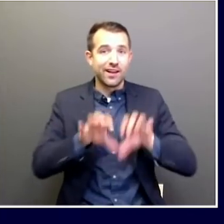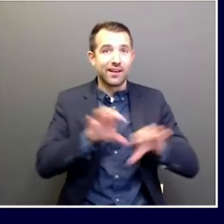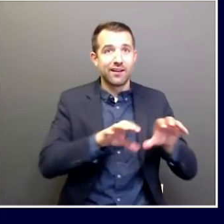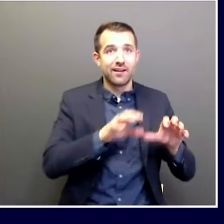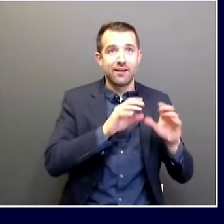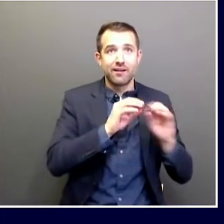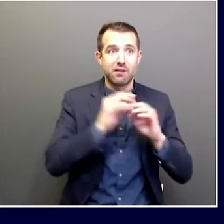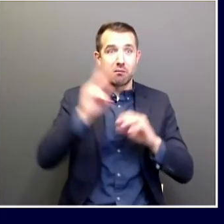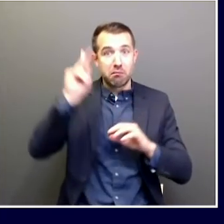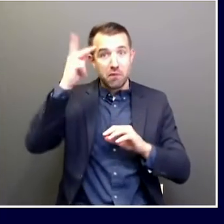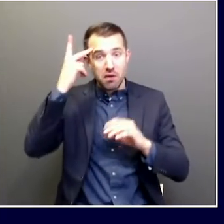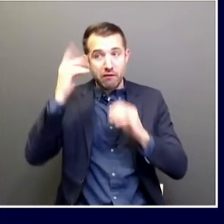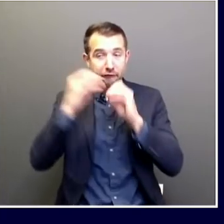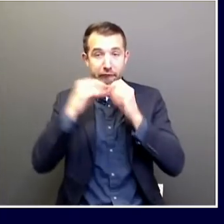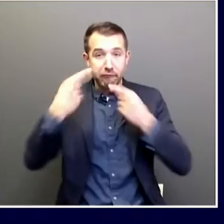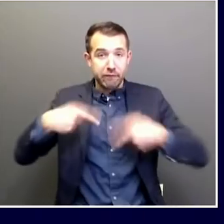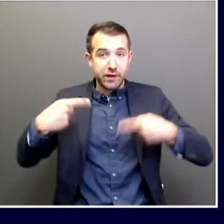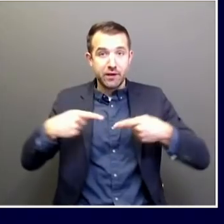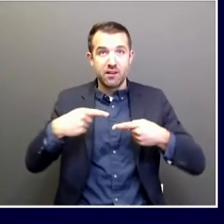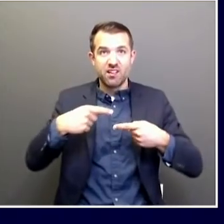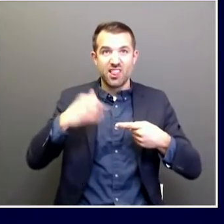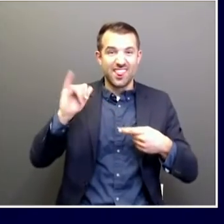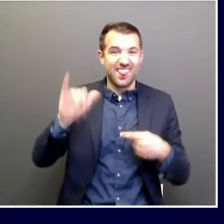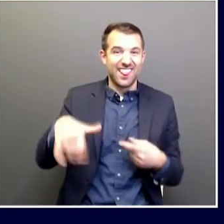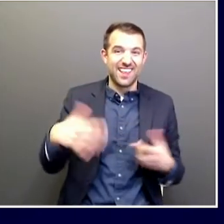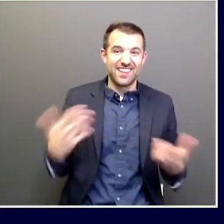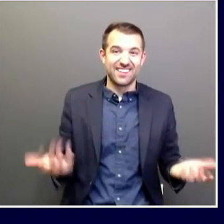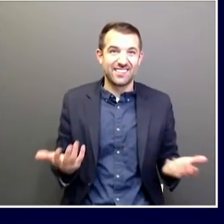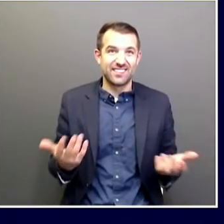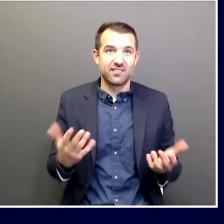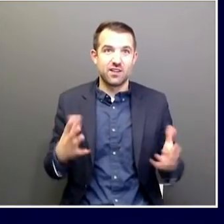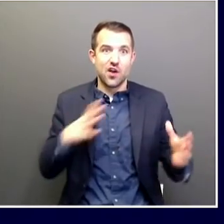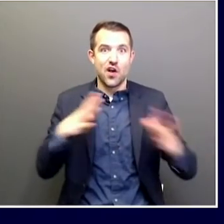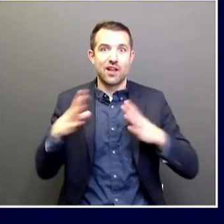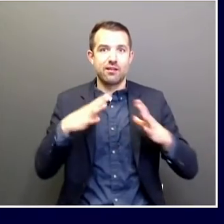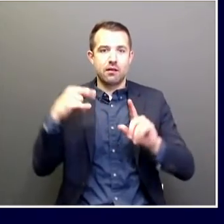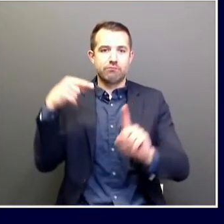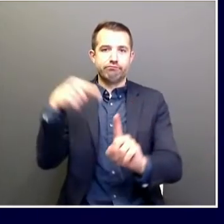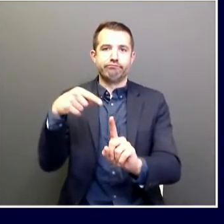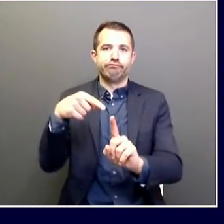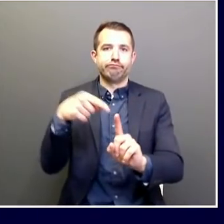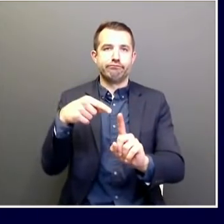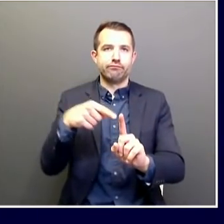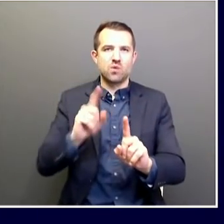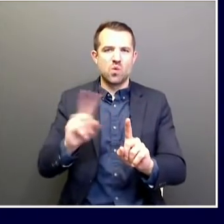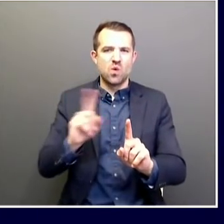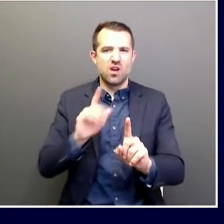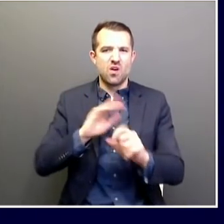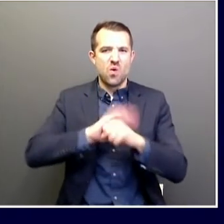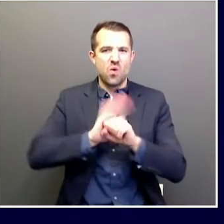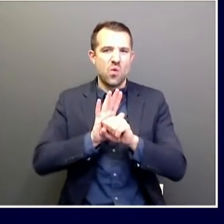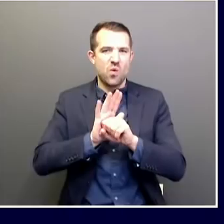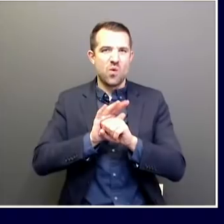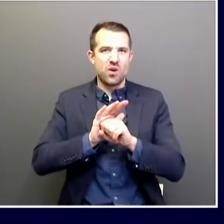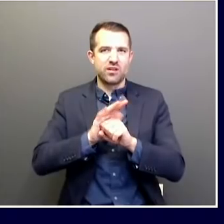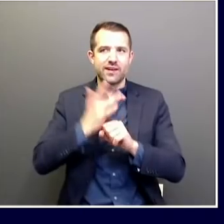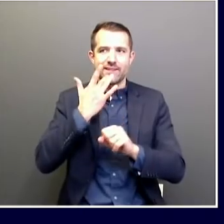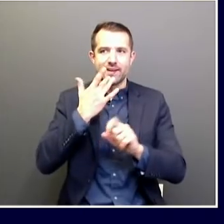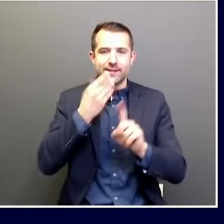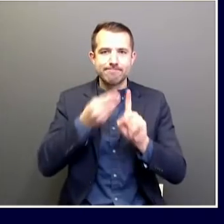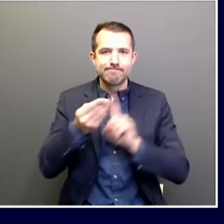the things that make holidays memorable. These are the things that right now, based on where we are with